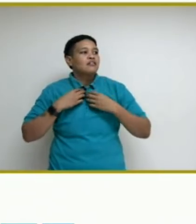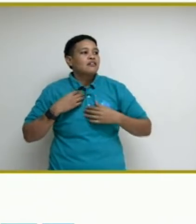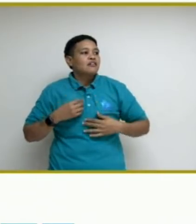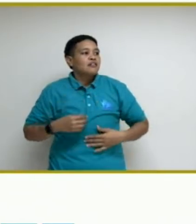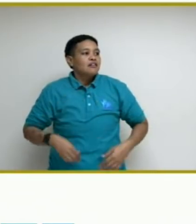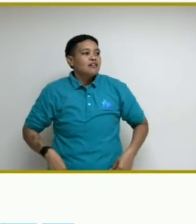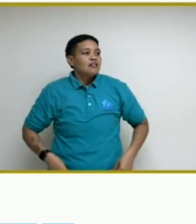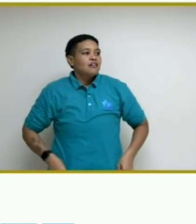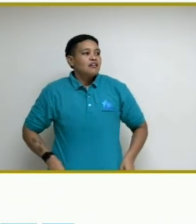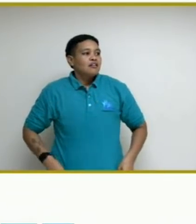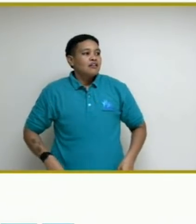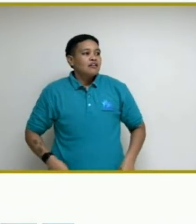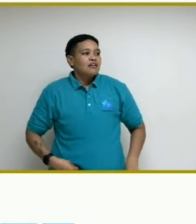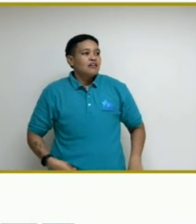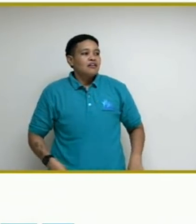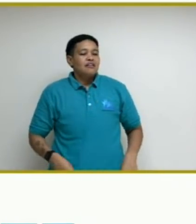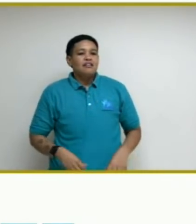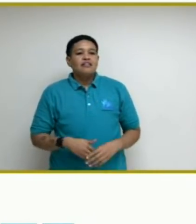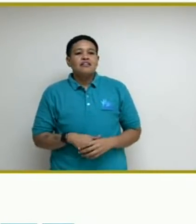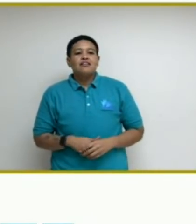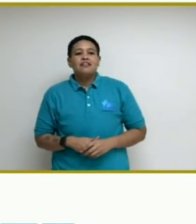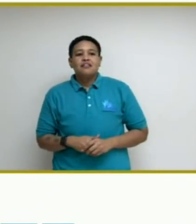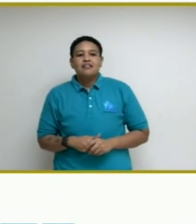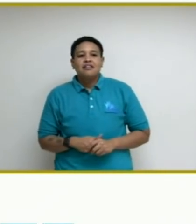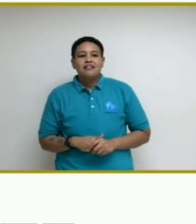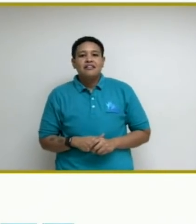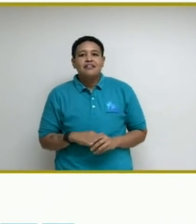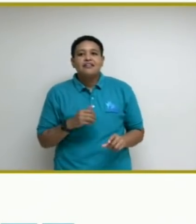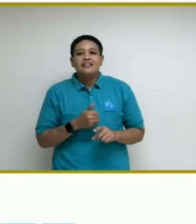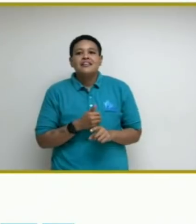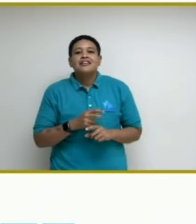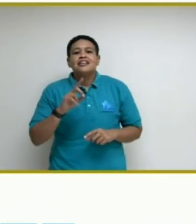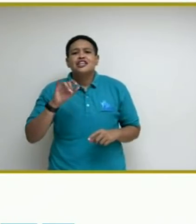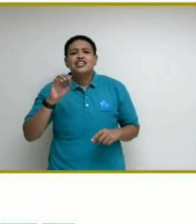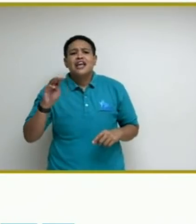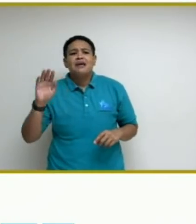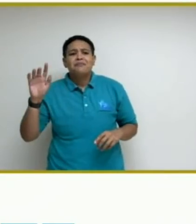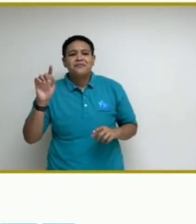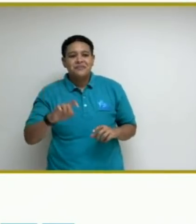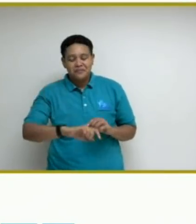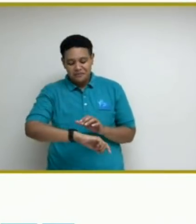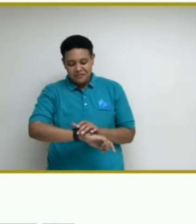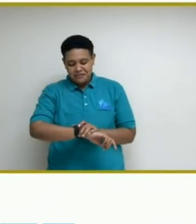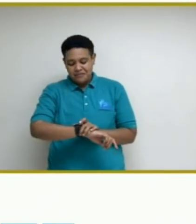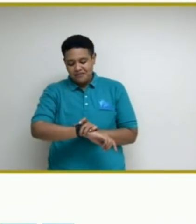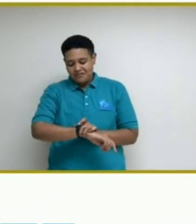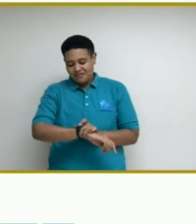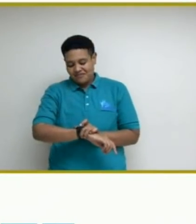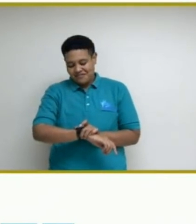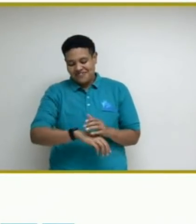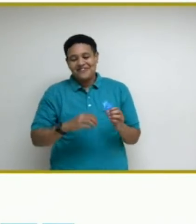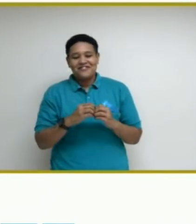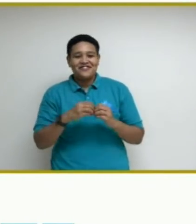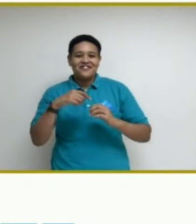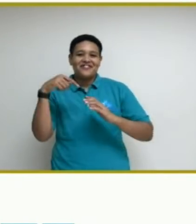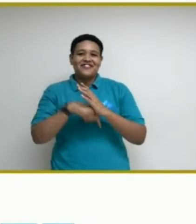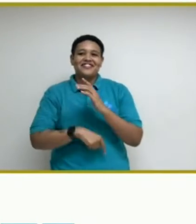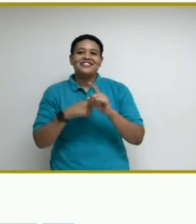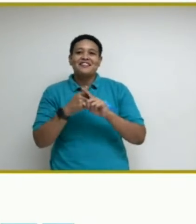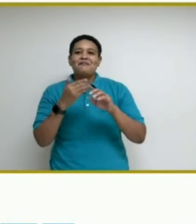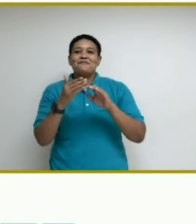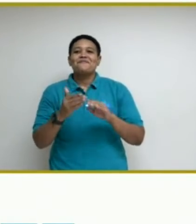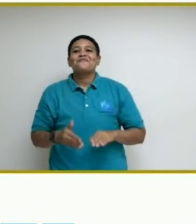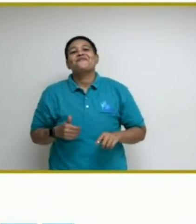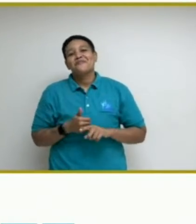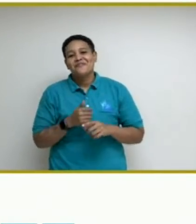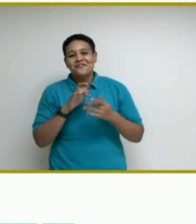Hi, Dr. Ennis. Just following up on Dion's question about getting a more detailed breakdown in